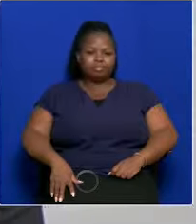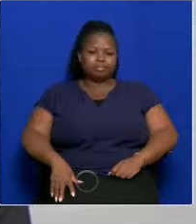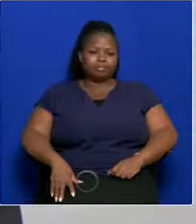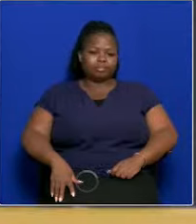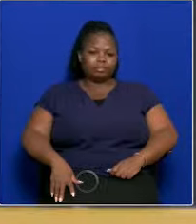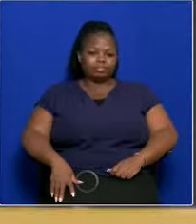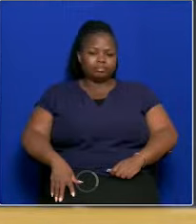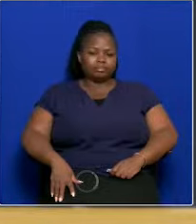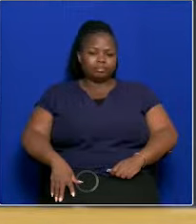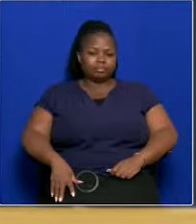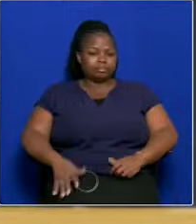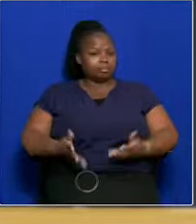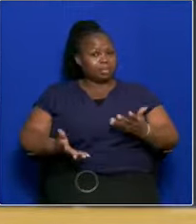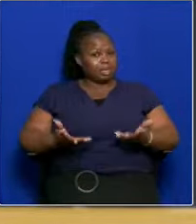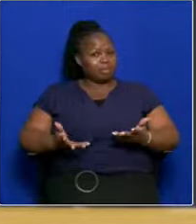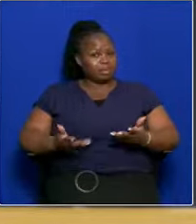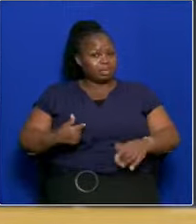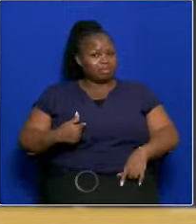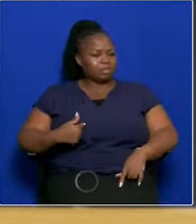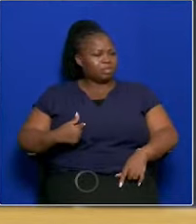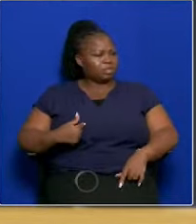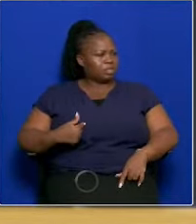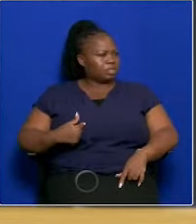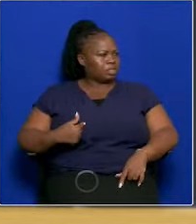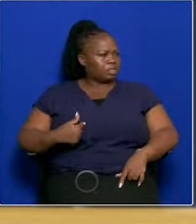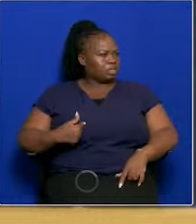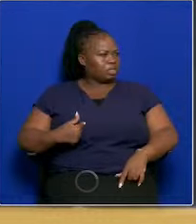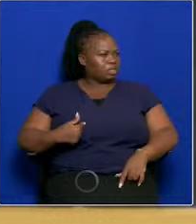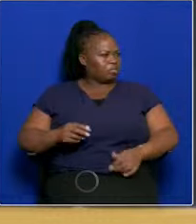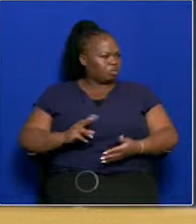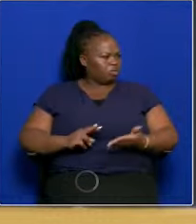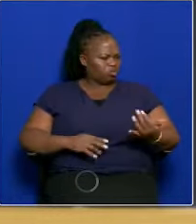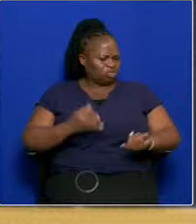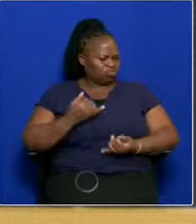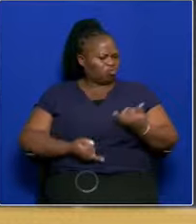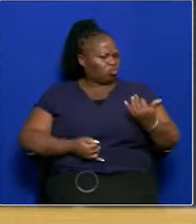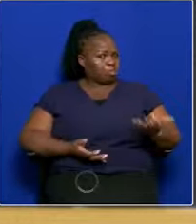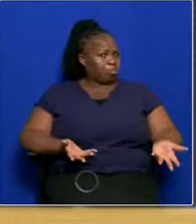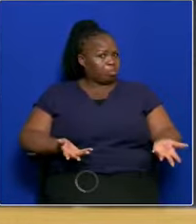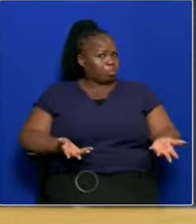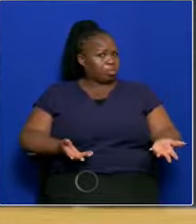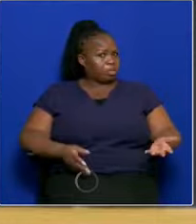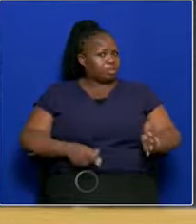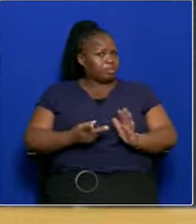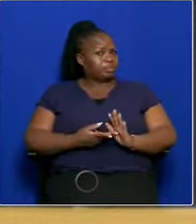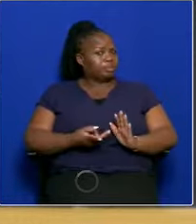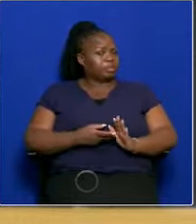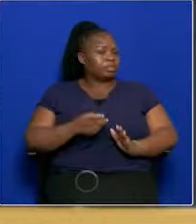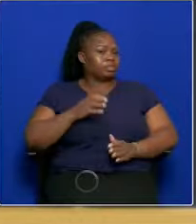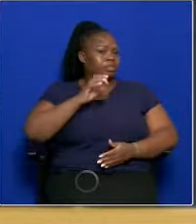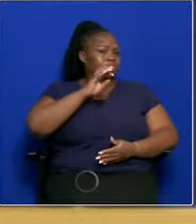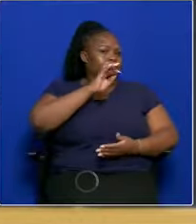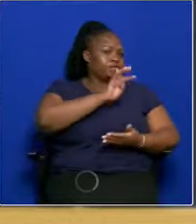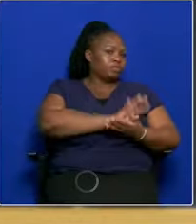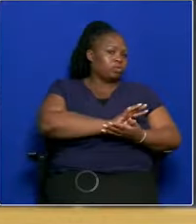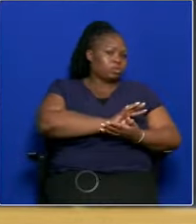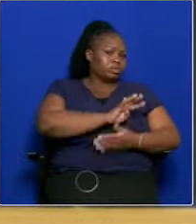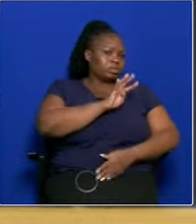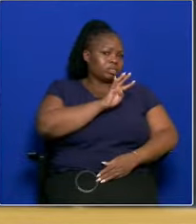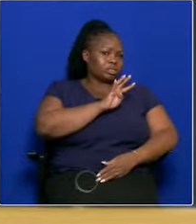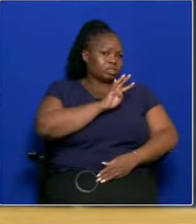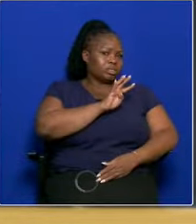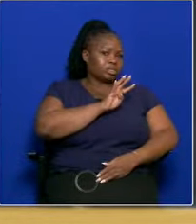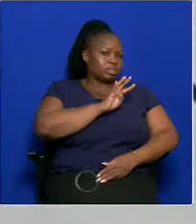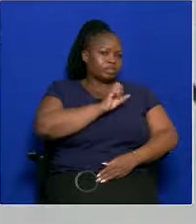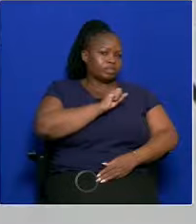Unless I'm, Ms. Power, unless I'm reading this wrong, page 14 of that SMS